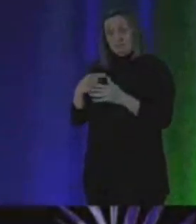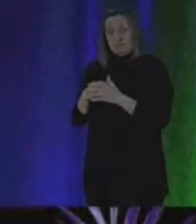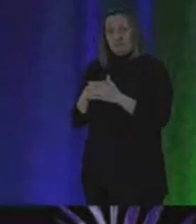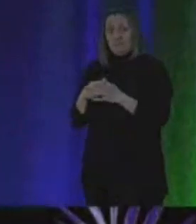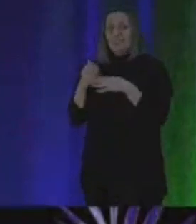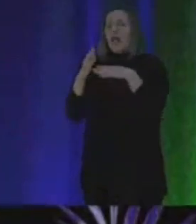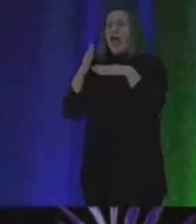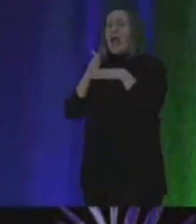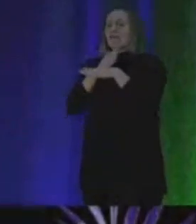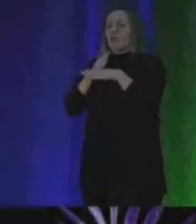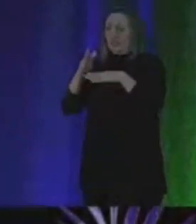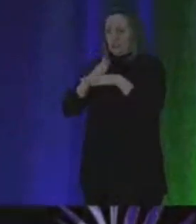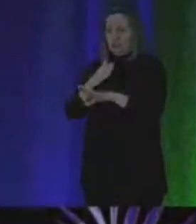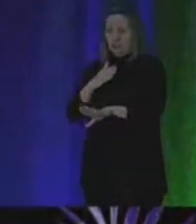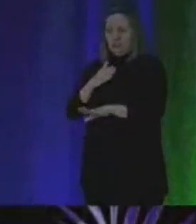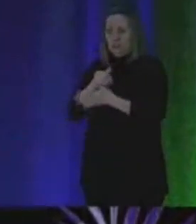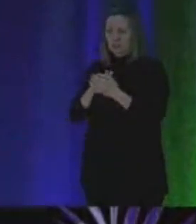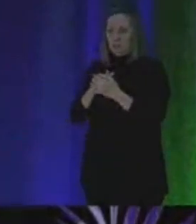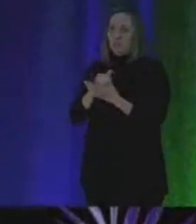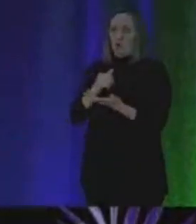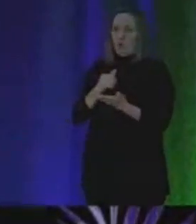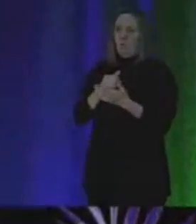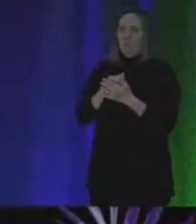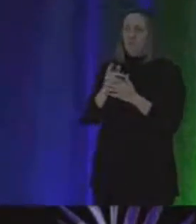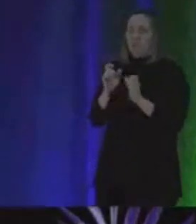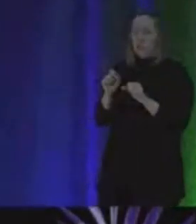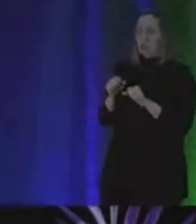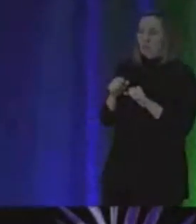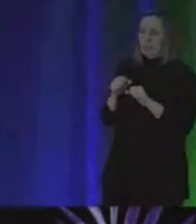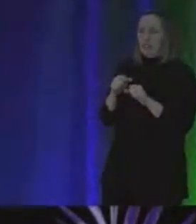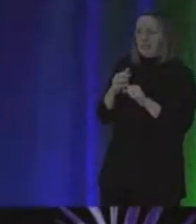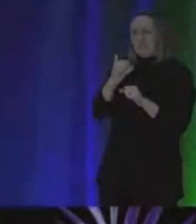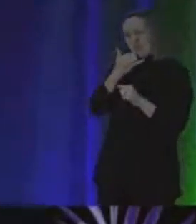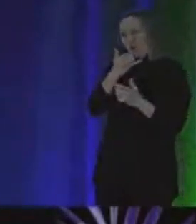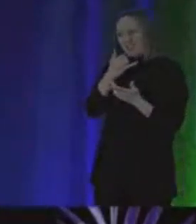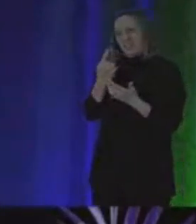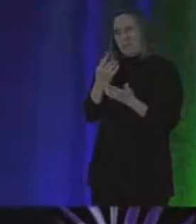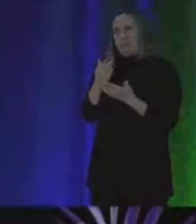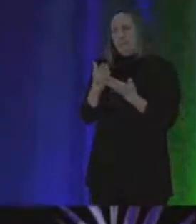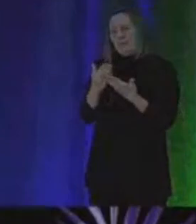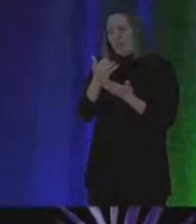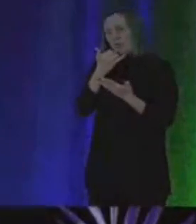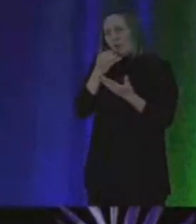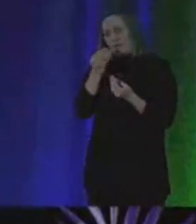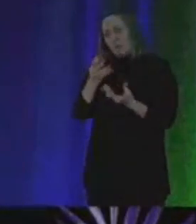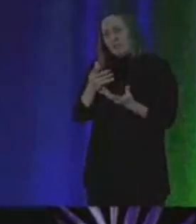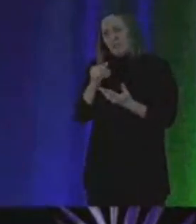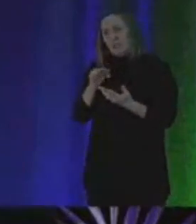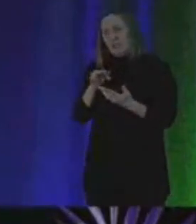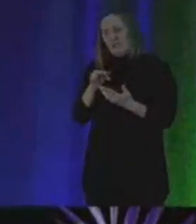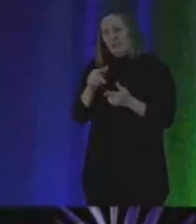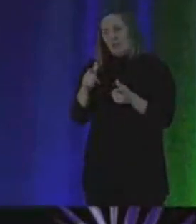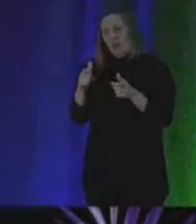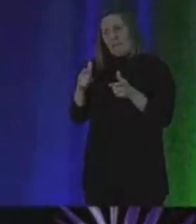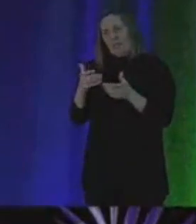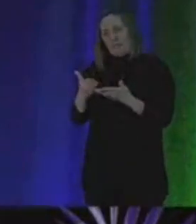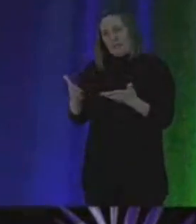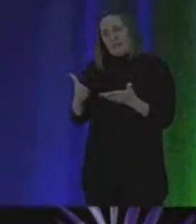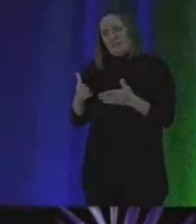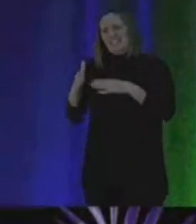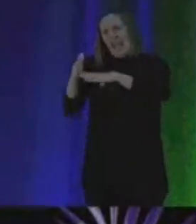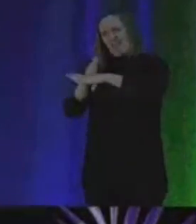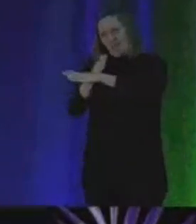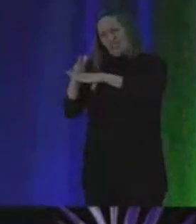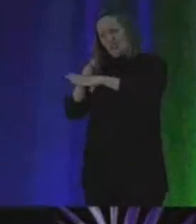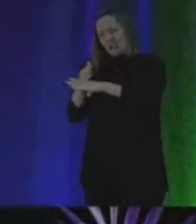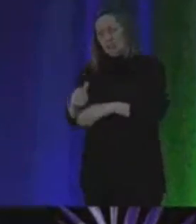averaged, right? So you can actually get incorrect results if you get really rapid things. It'll skew